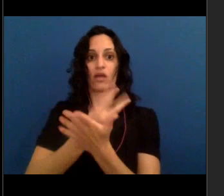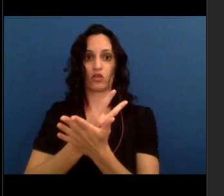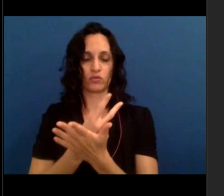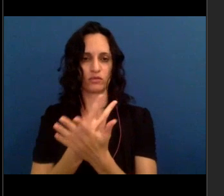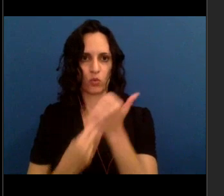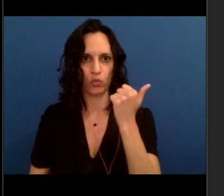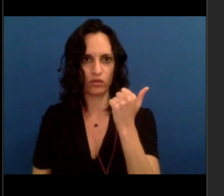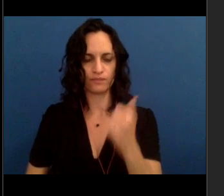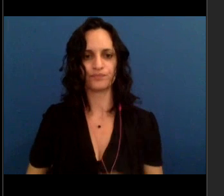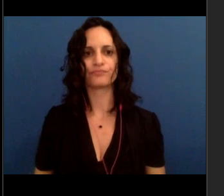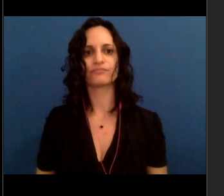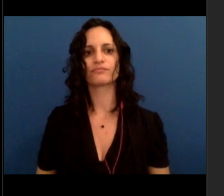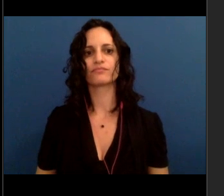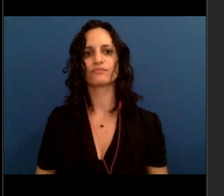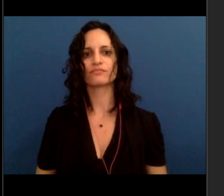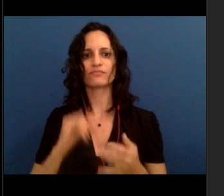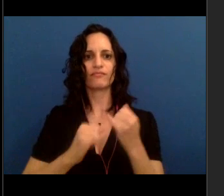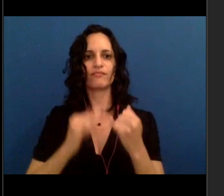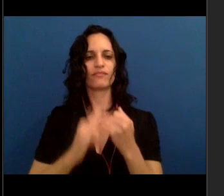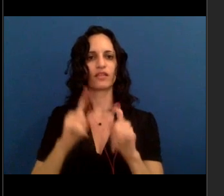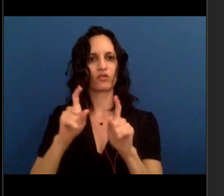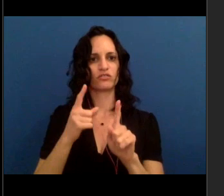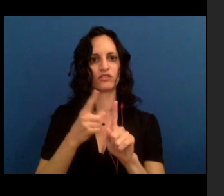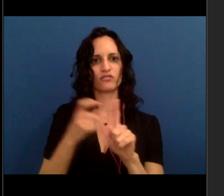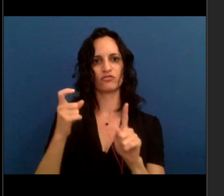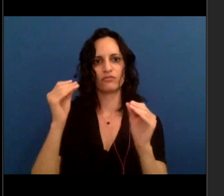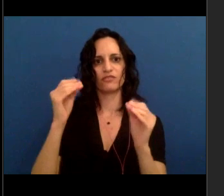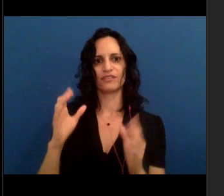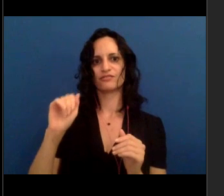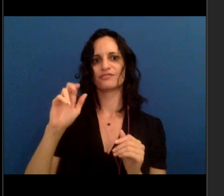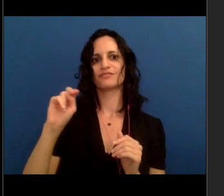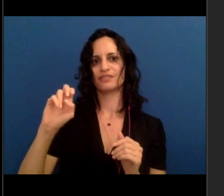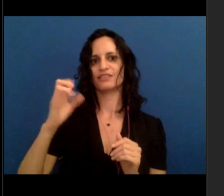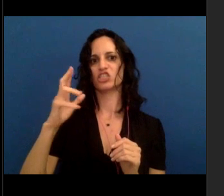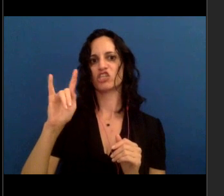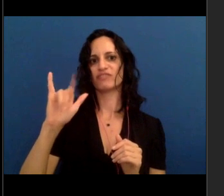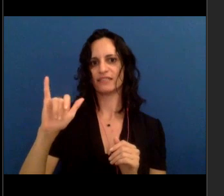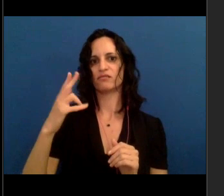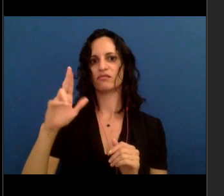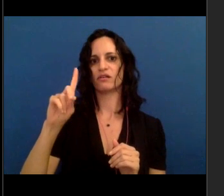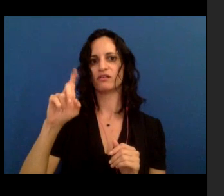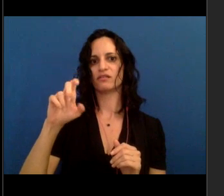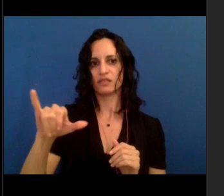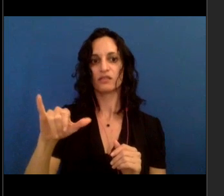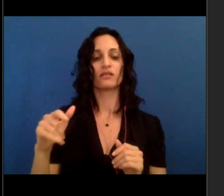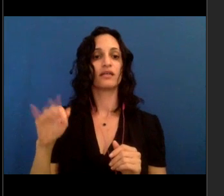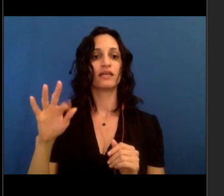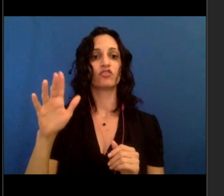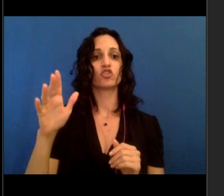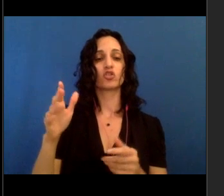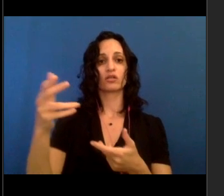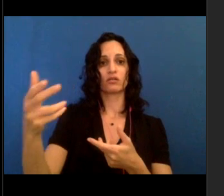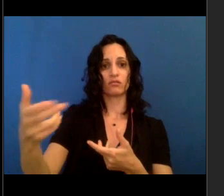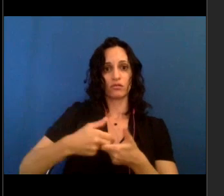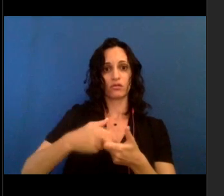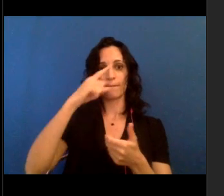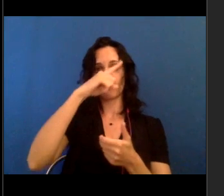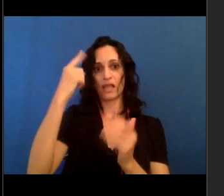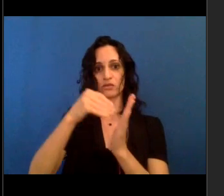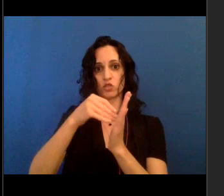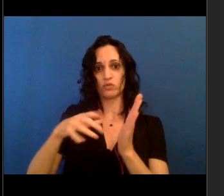And a few final questions, courtesy of Professor Ann Charity Headley. If you're admitting Black students or other students from